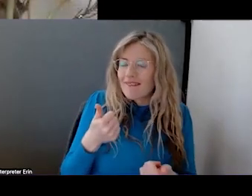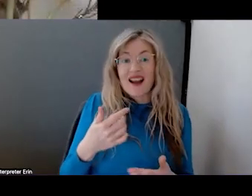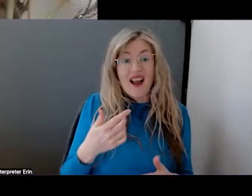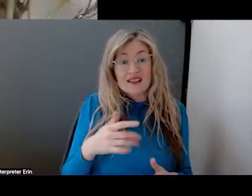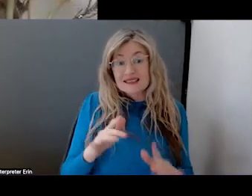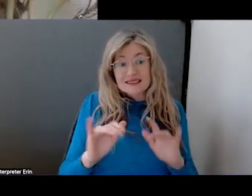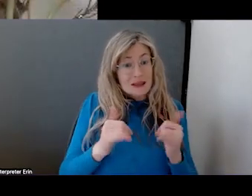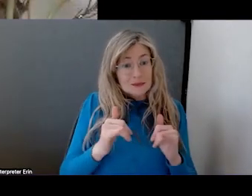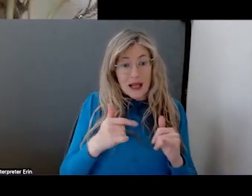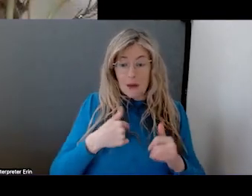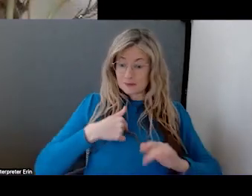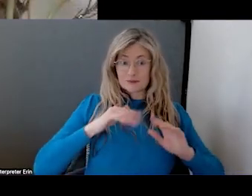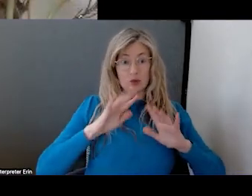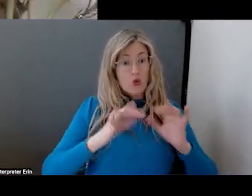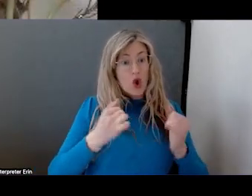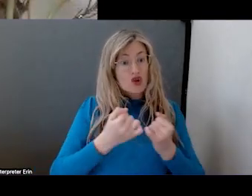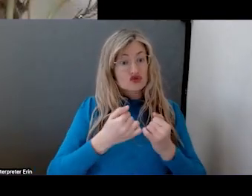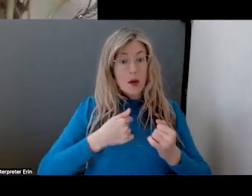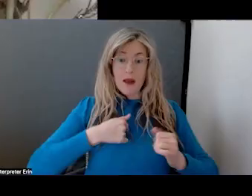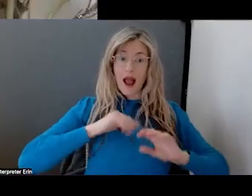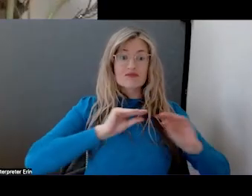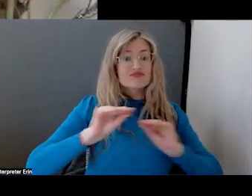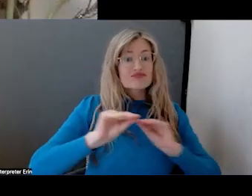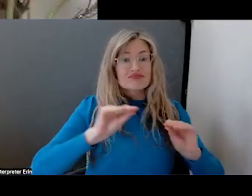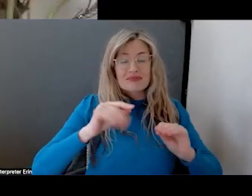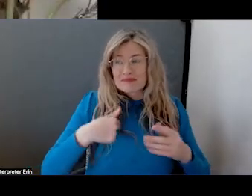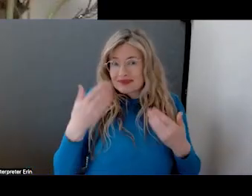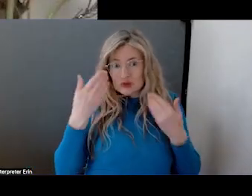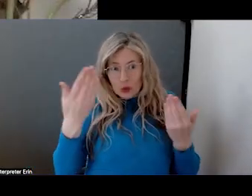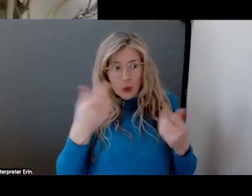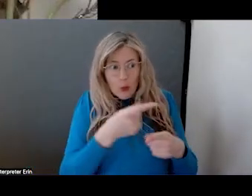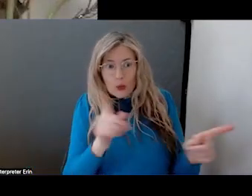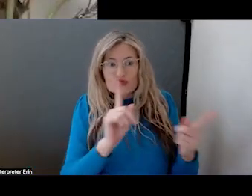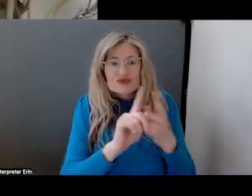workshops or sessional work. And so that was really